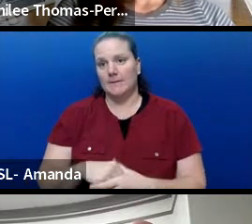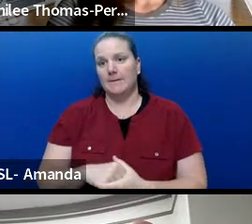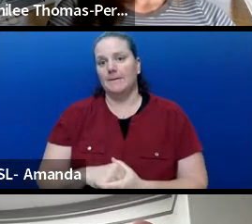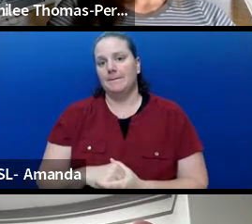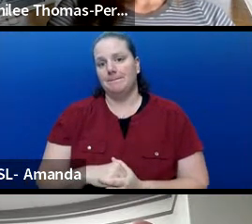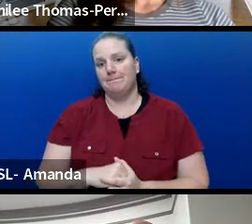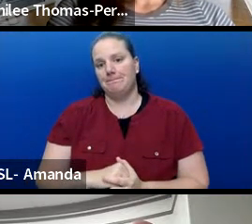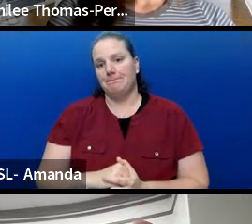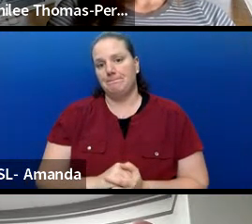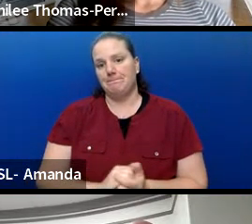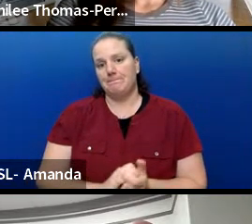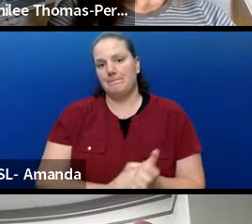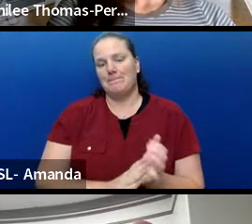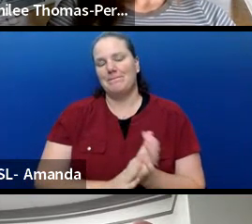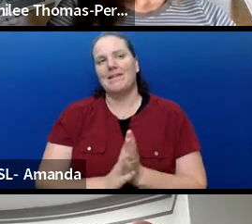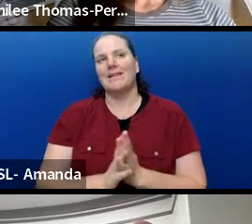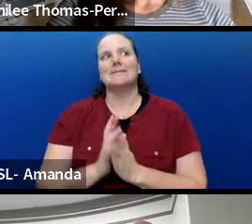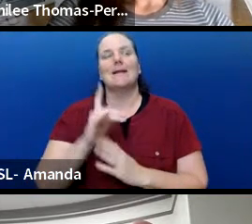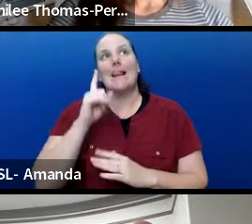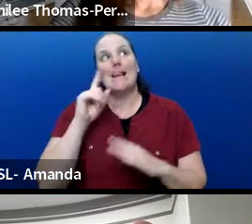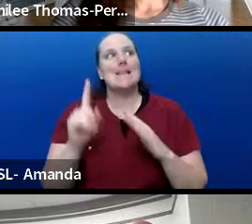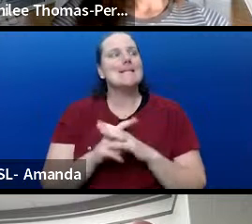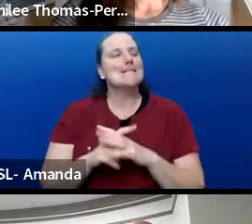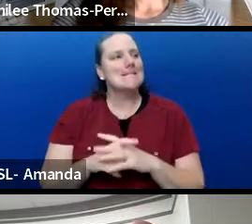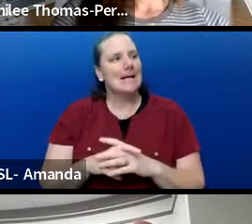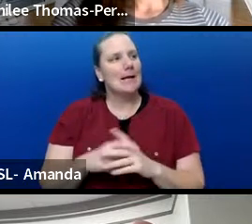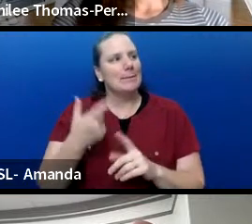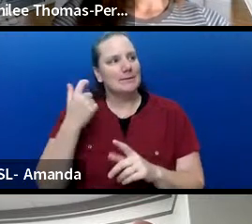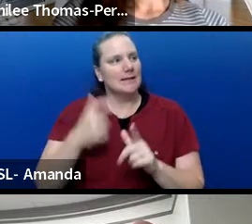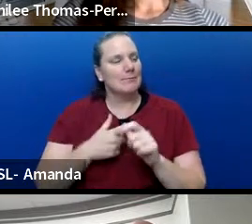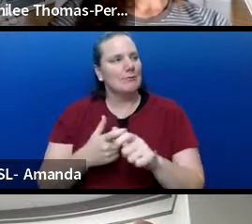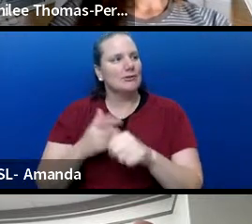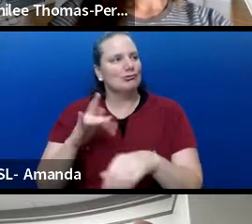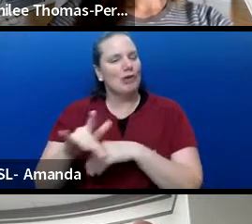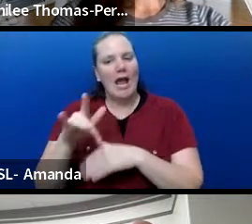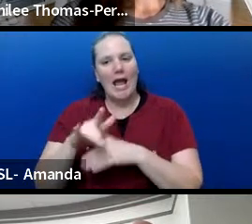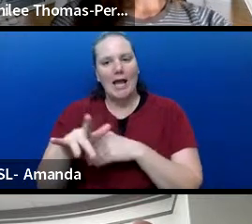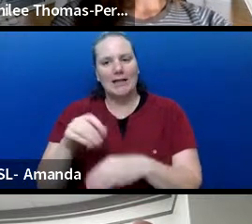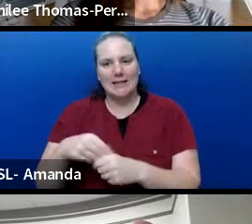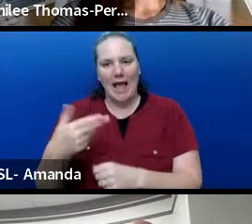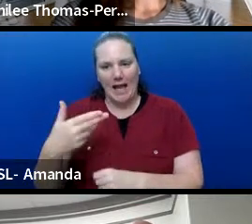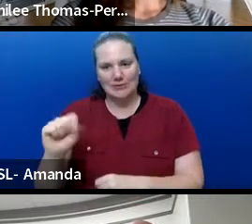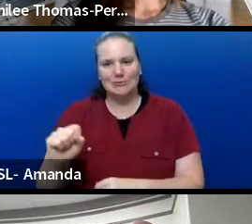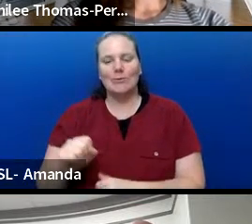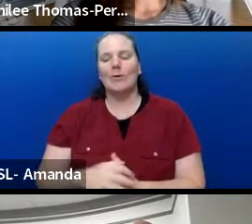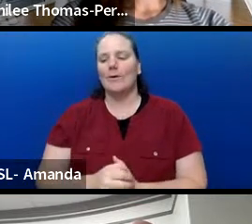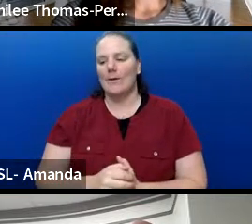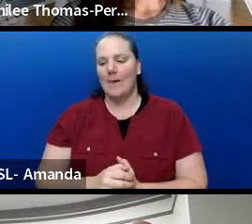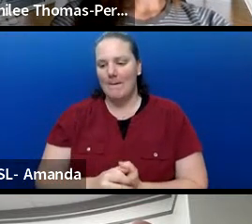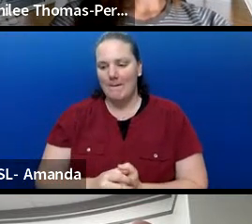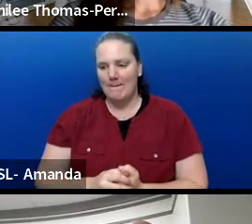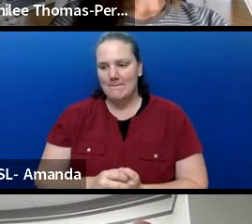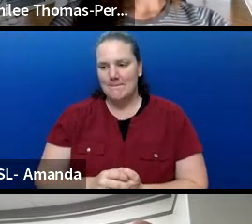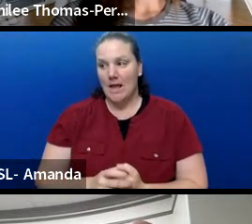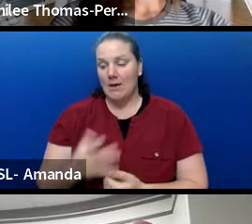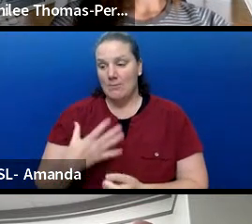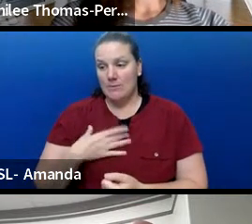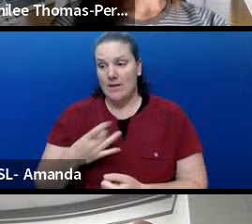You know, off the top of my head, only because I ran track in high school, I would